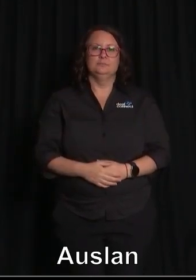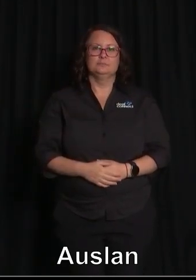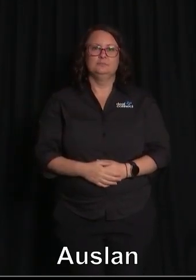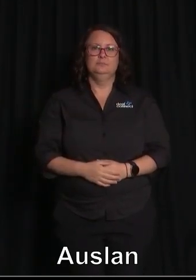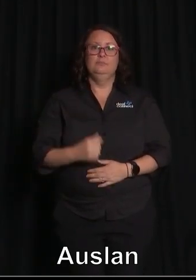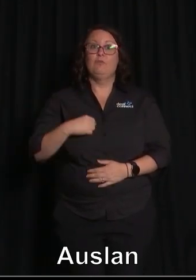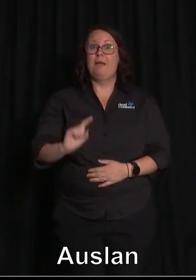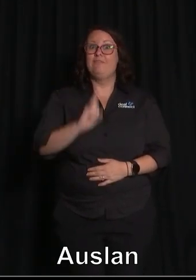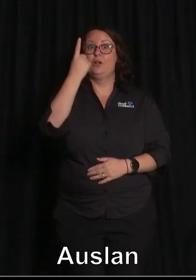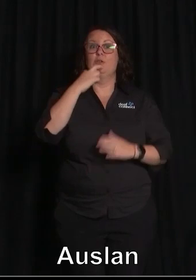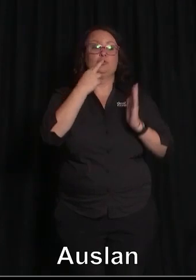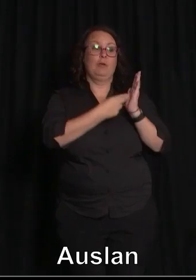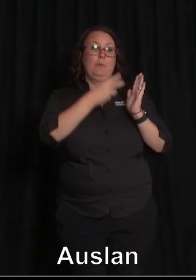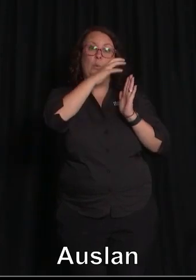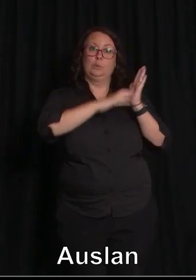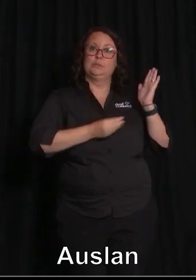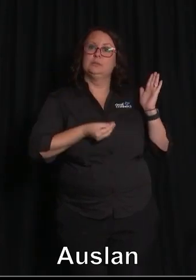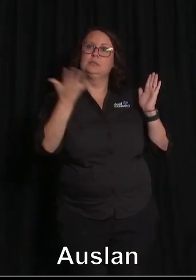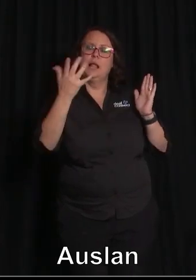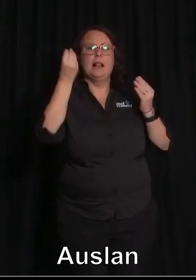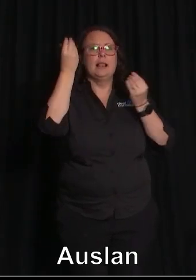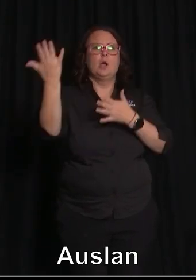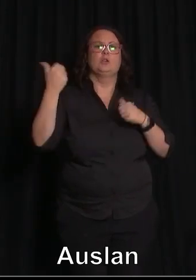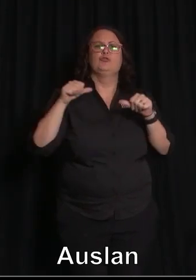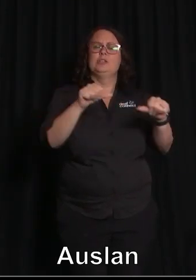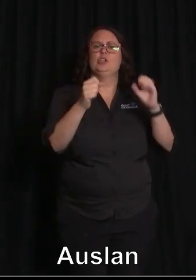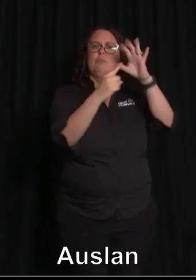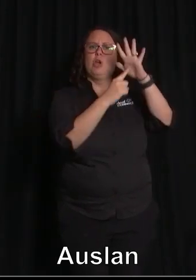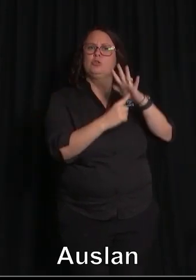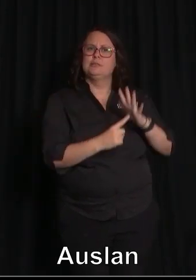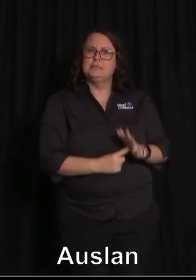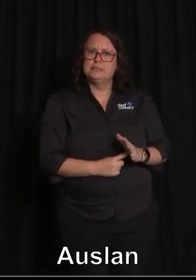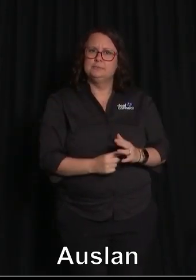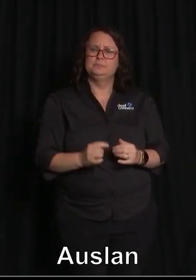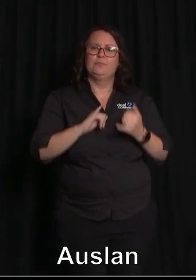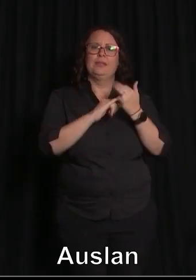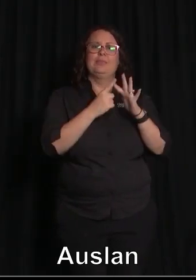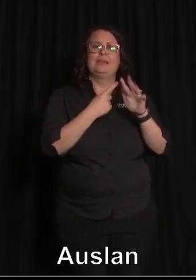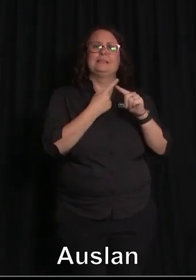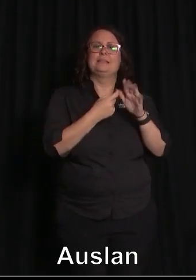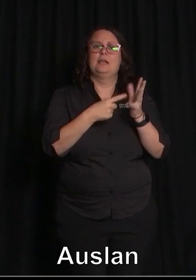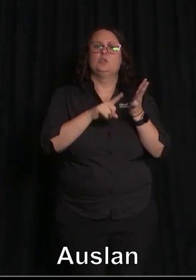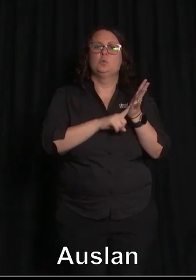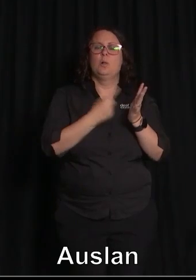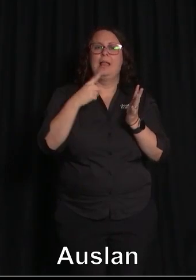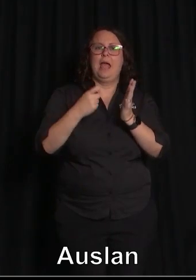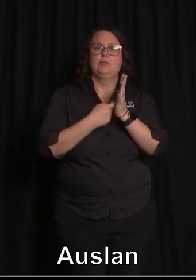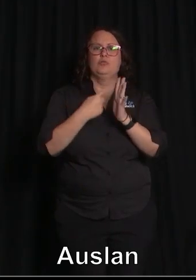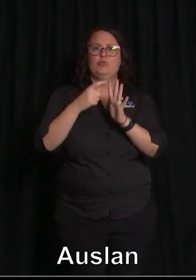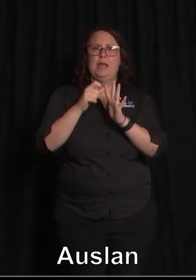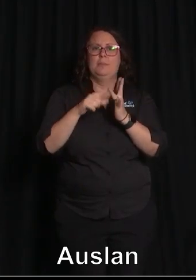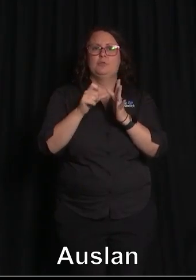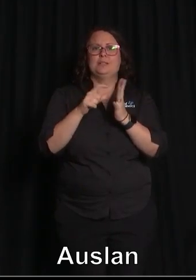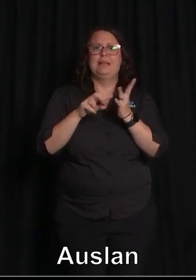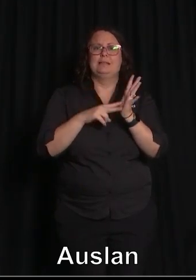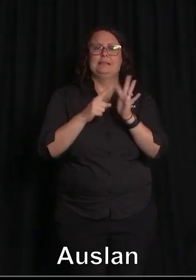thematic report outlining the strategic priorities of my work that sexual and reproductive health are integral elements of my work